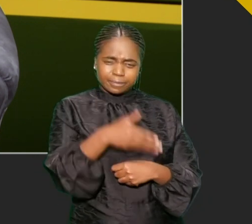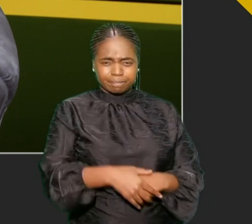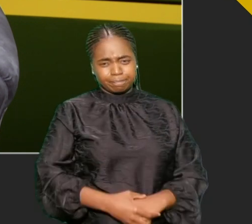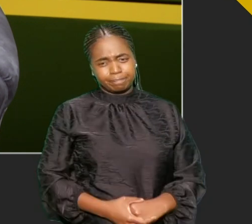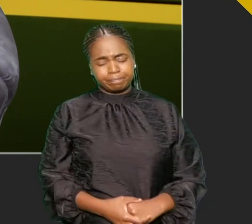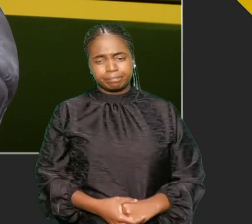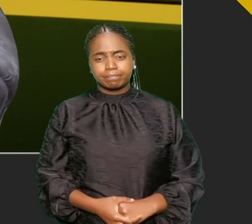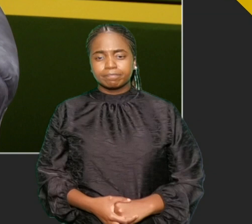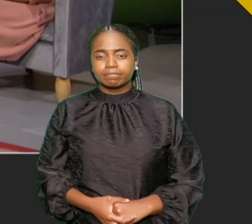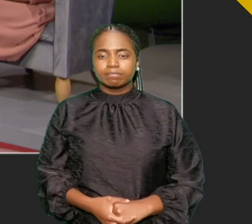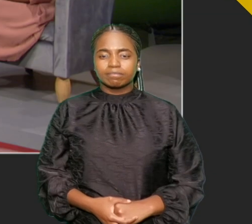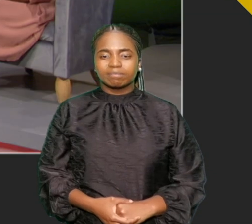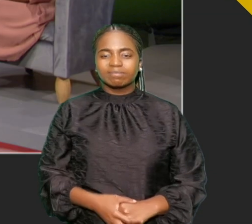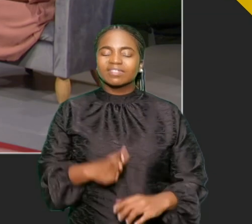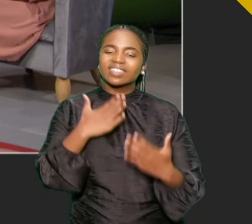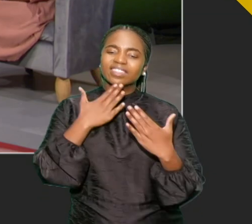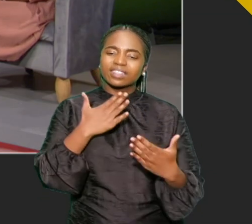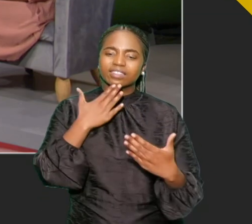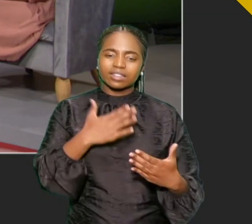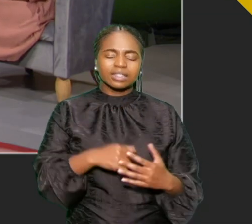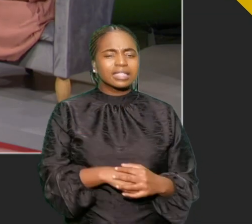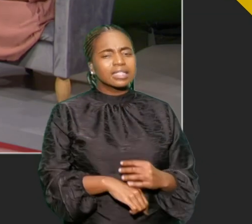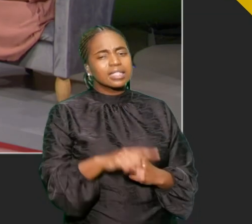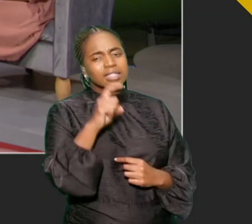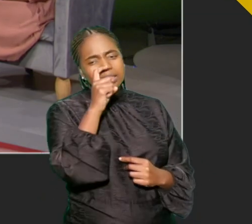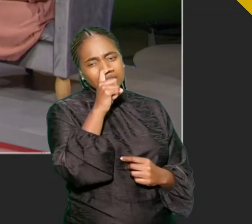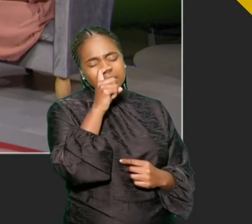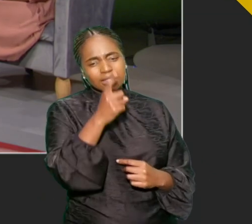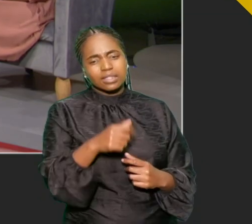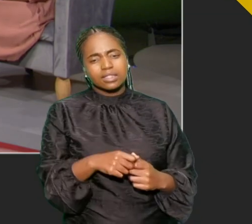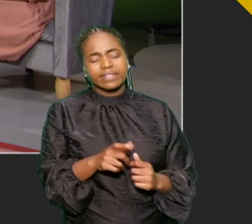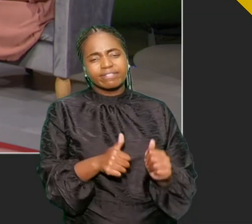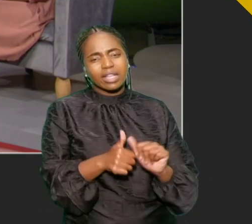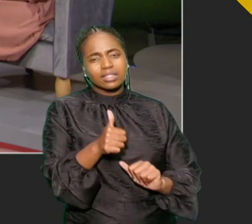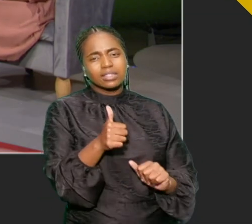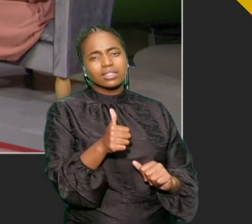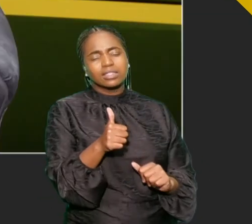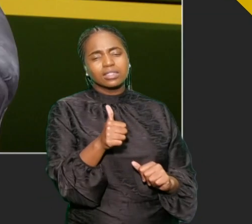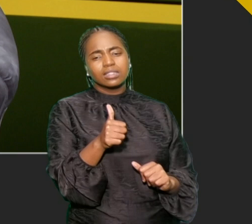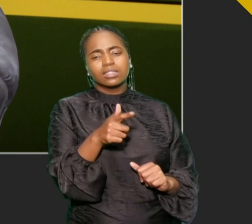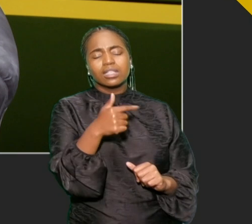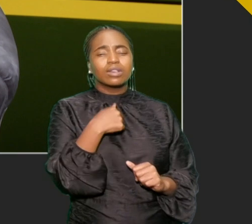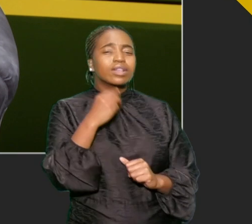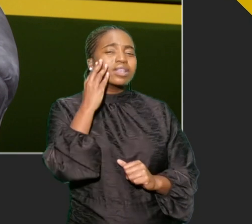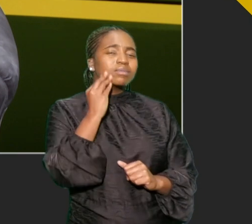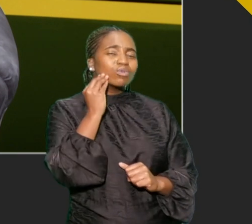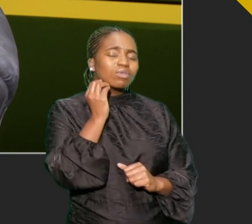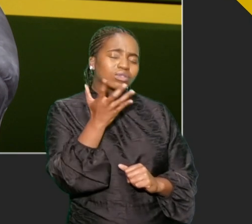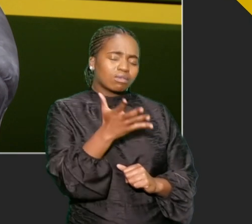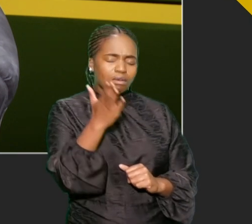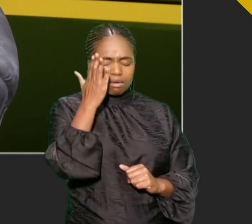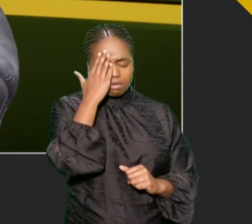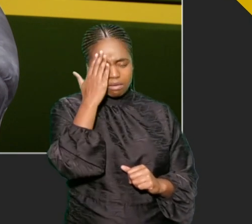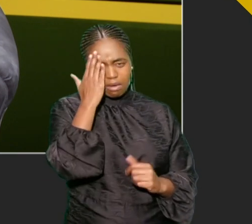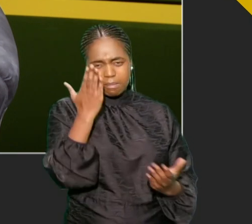1. Thank you. Sis Yvonne, I mean, firstly, to go into an experience like this, I know for